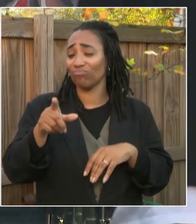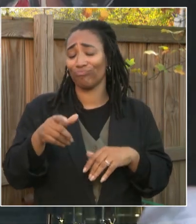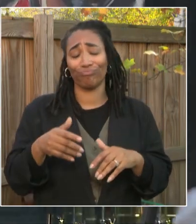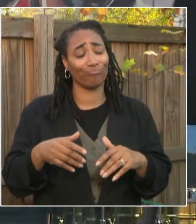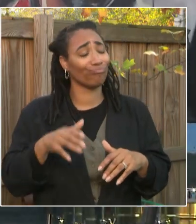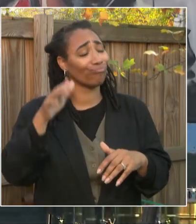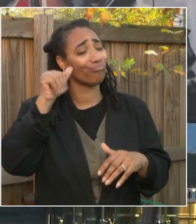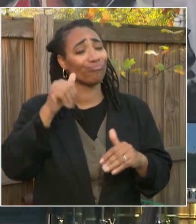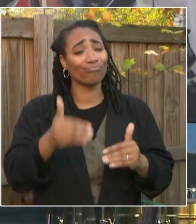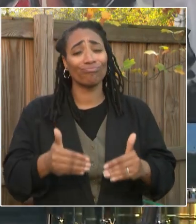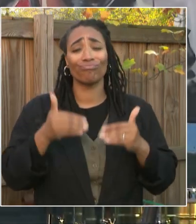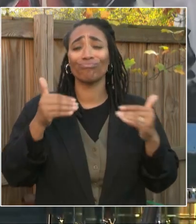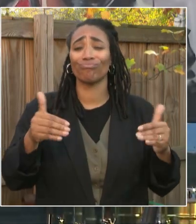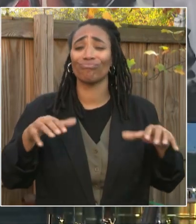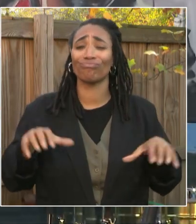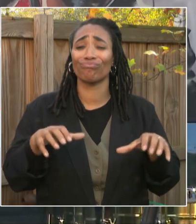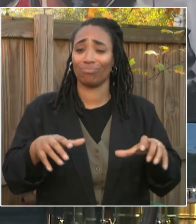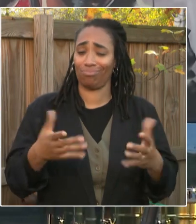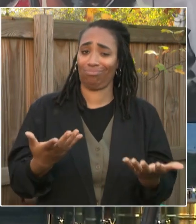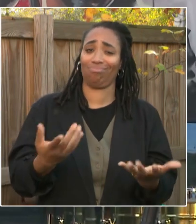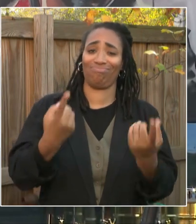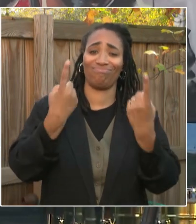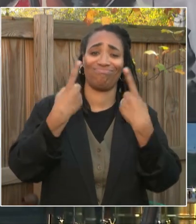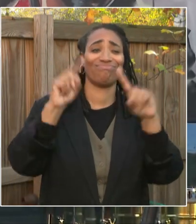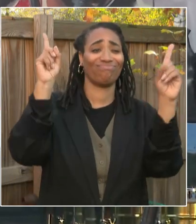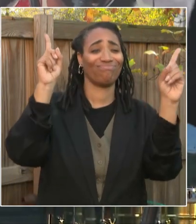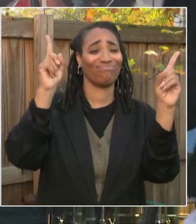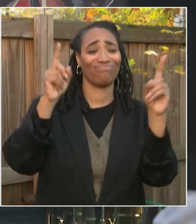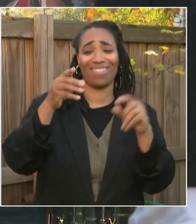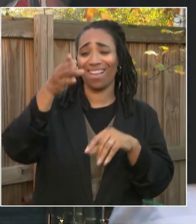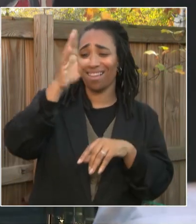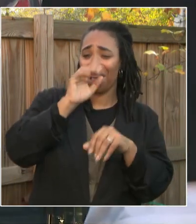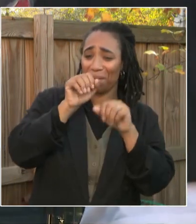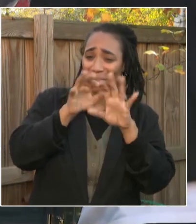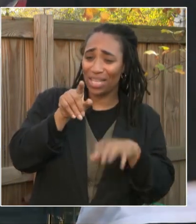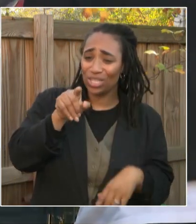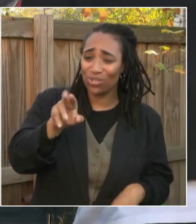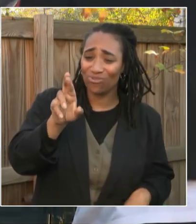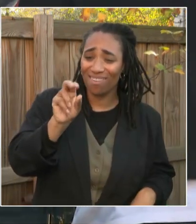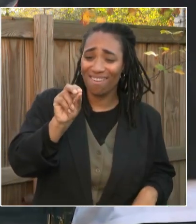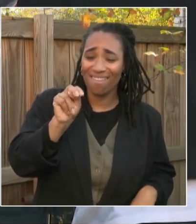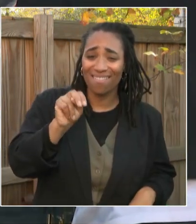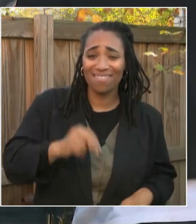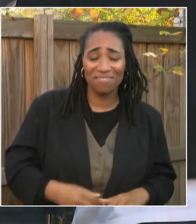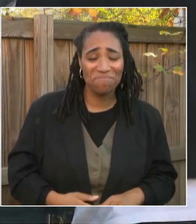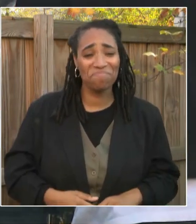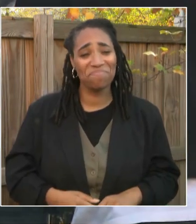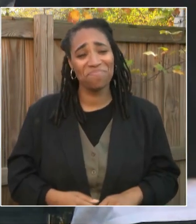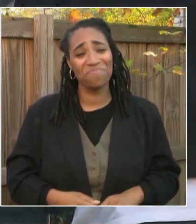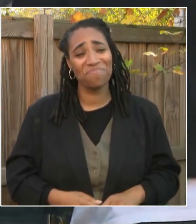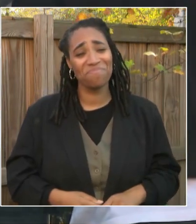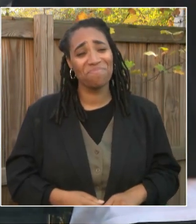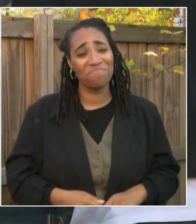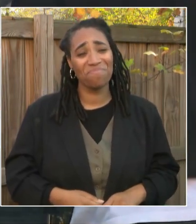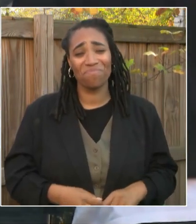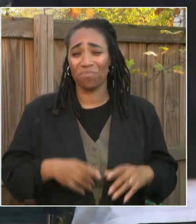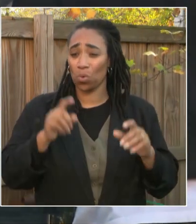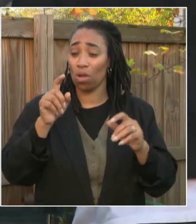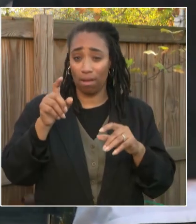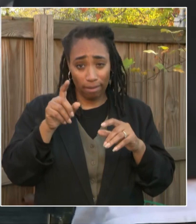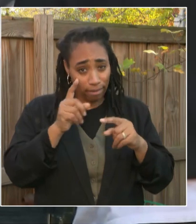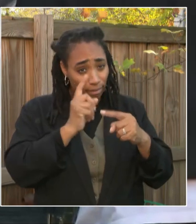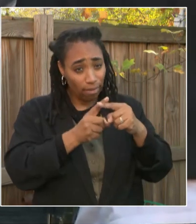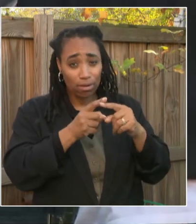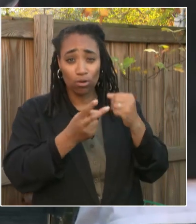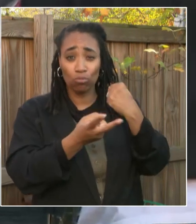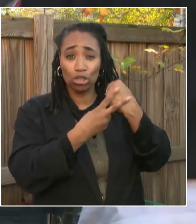man. This is one of those things, man, that we got to preserve. It's the history. And the history